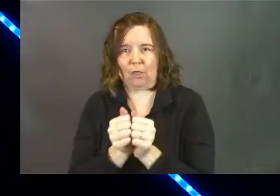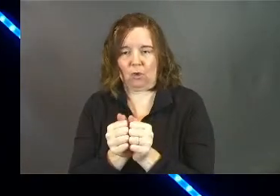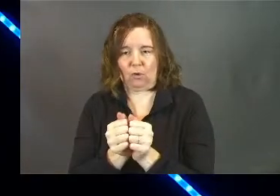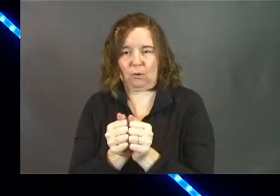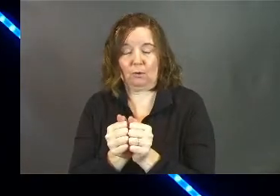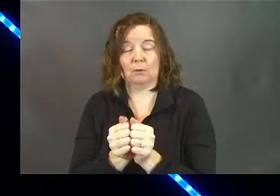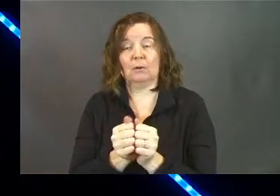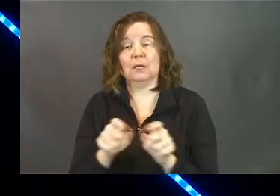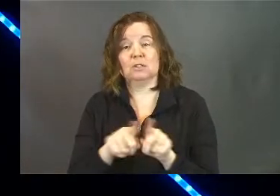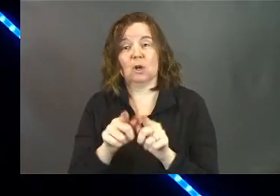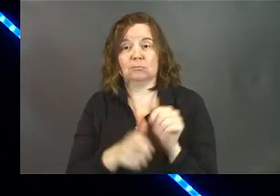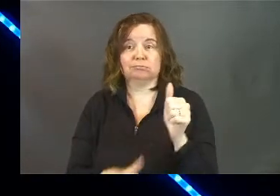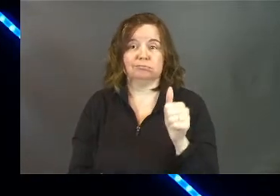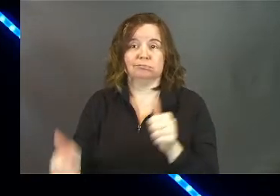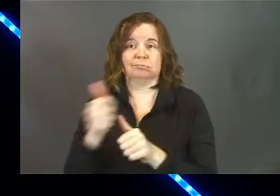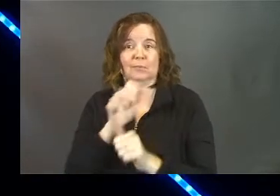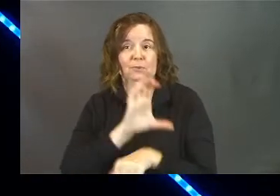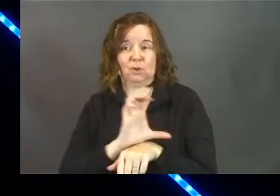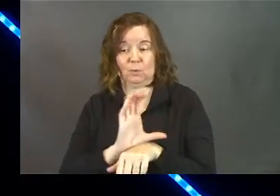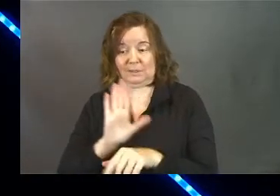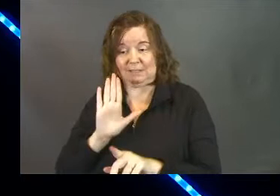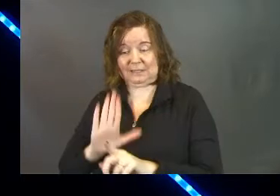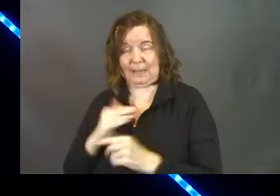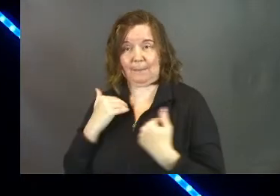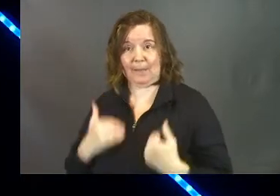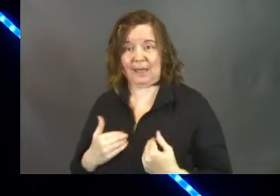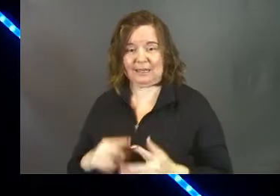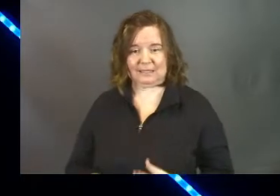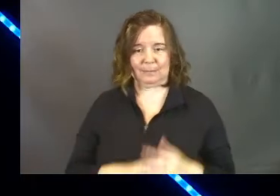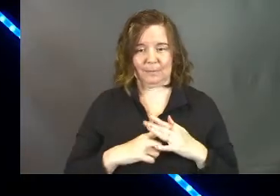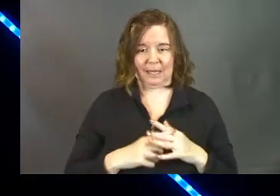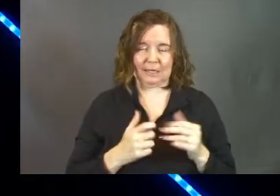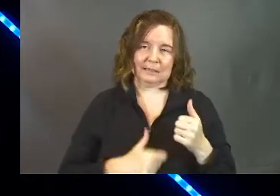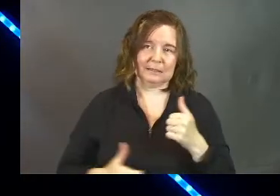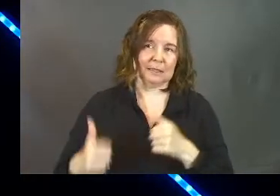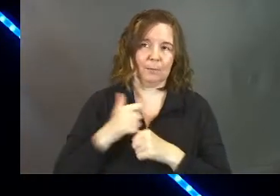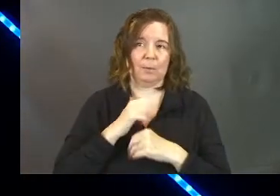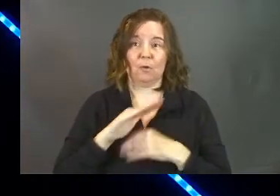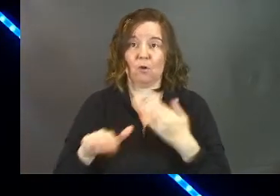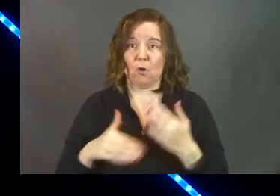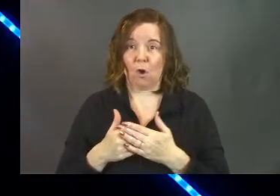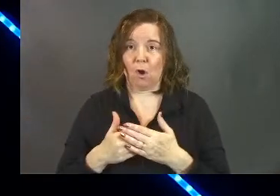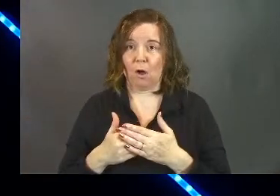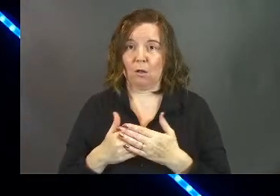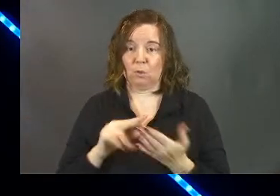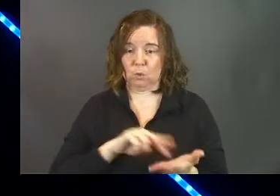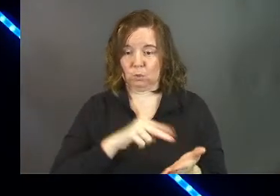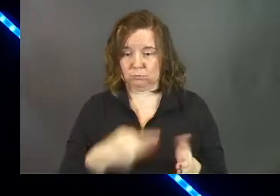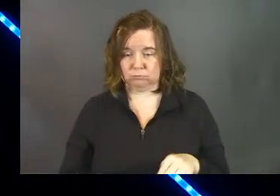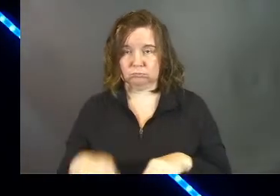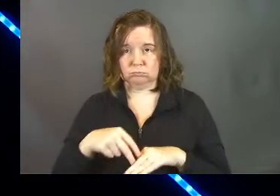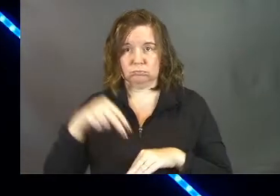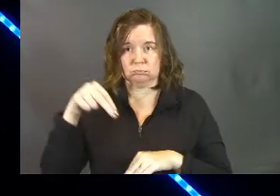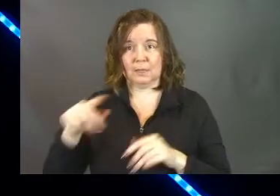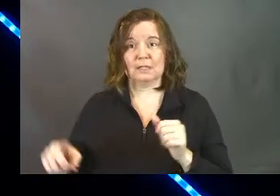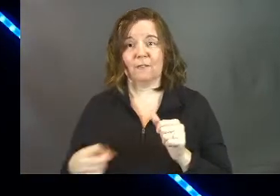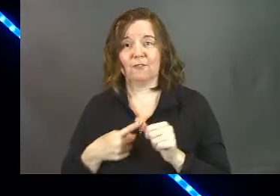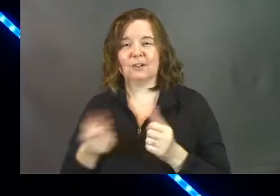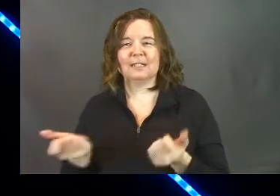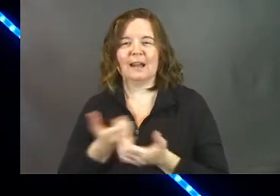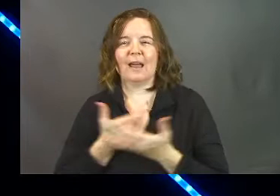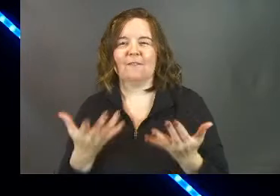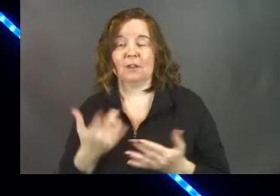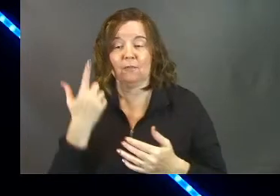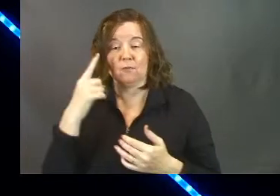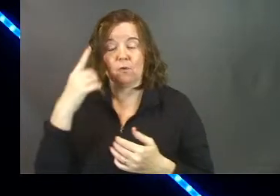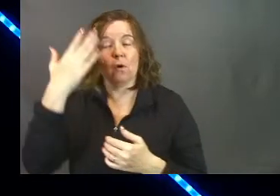Christ is also the head of the church, which is his body. He is the beginning, supreme over all who rise from the dead. So he is the first in everything,